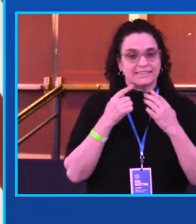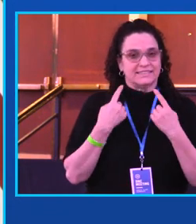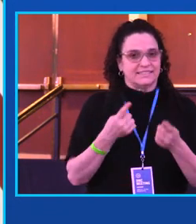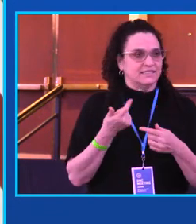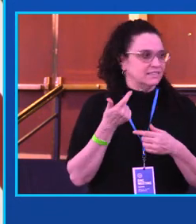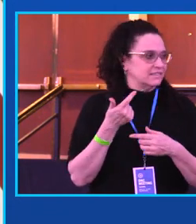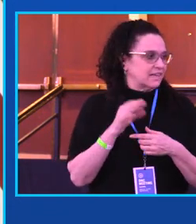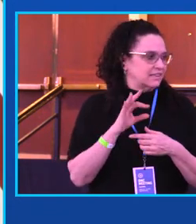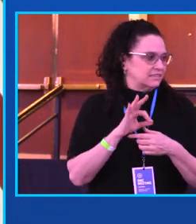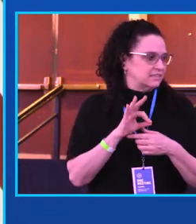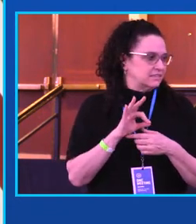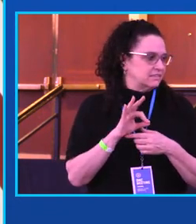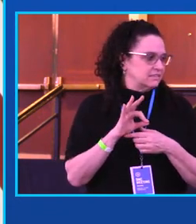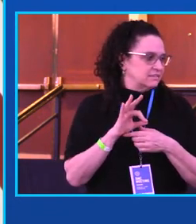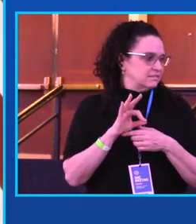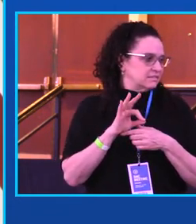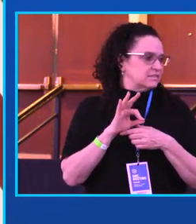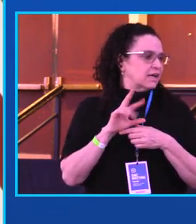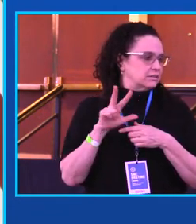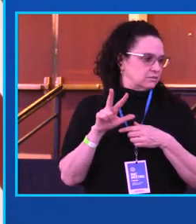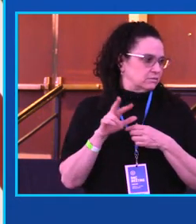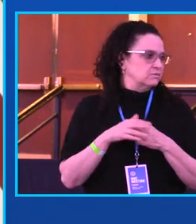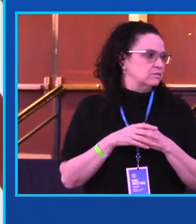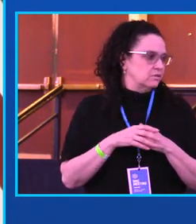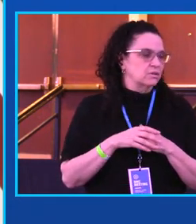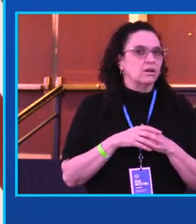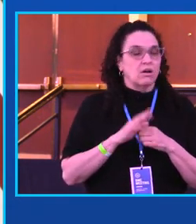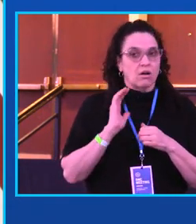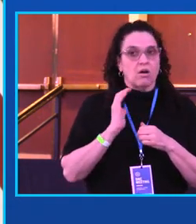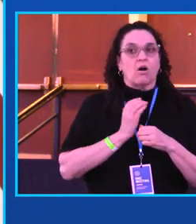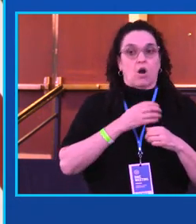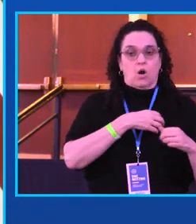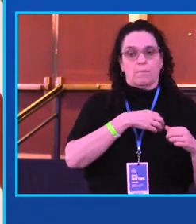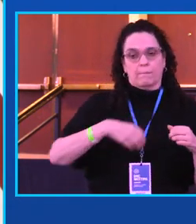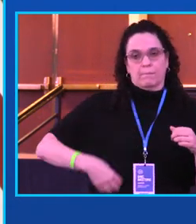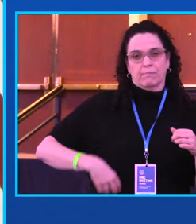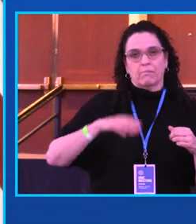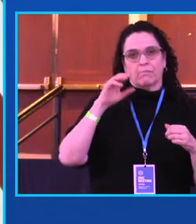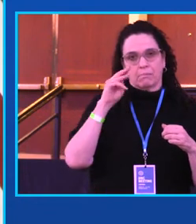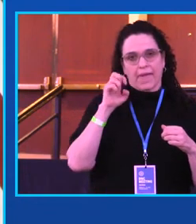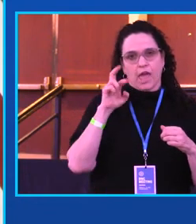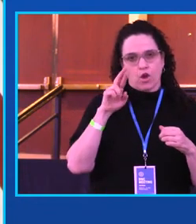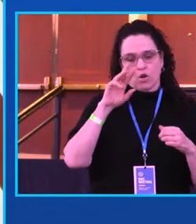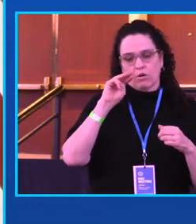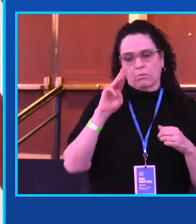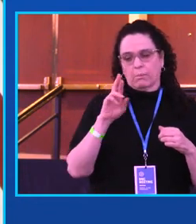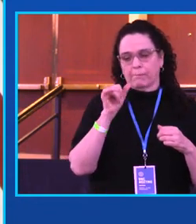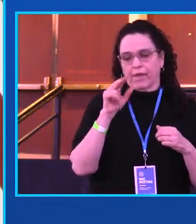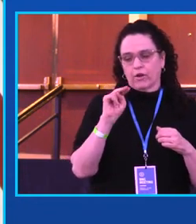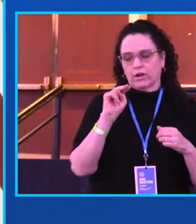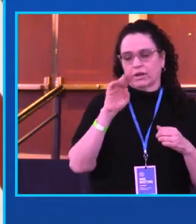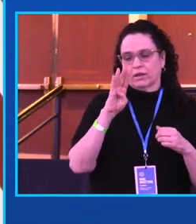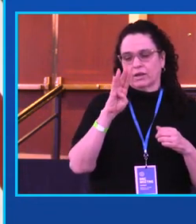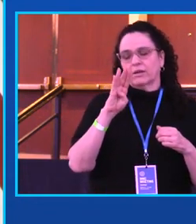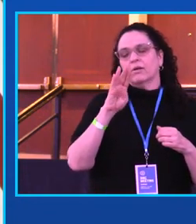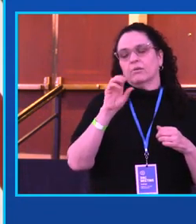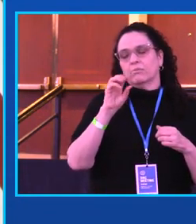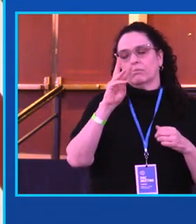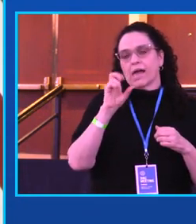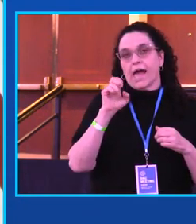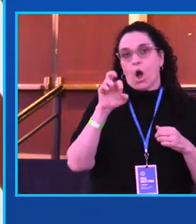1991. Our mayor, Muriel Bowser, a third-generation Washingtonian who is seeking her